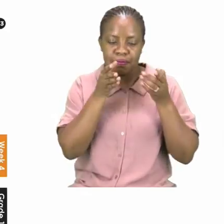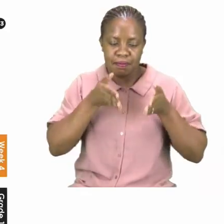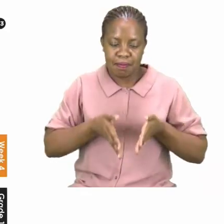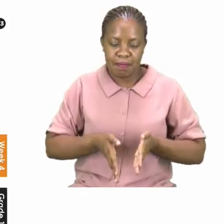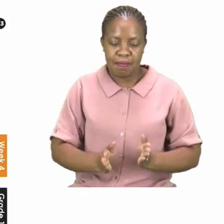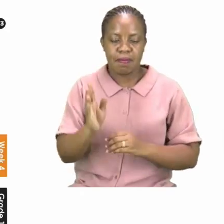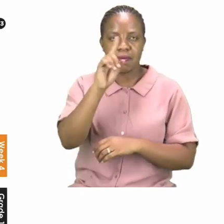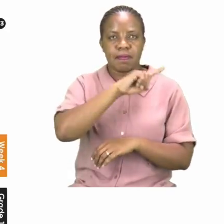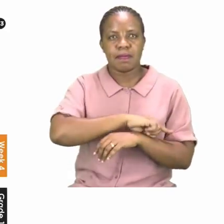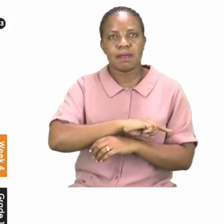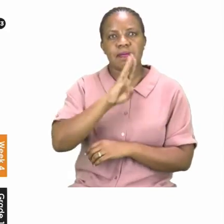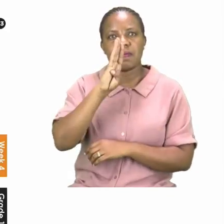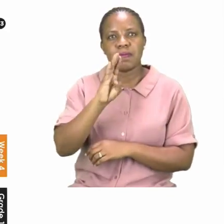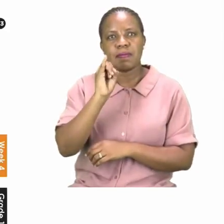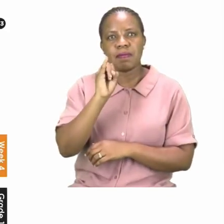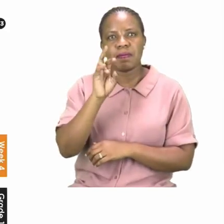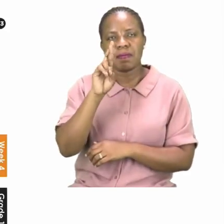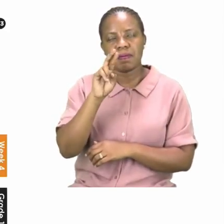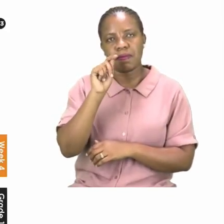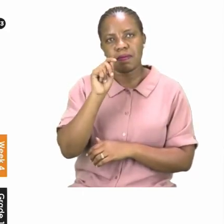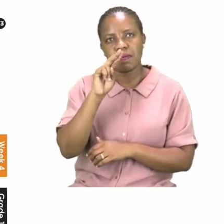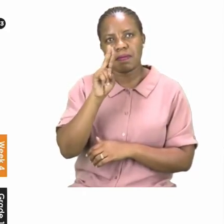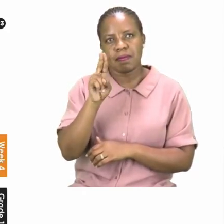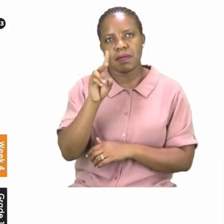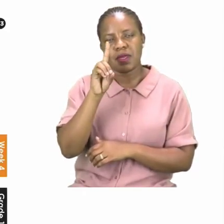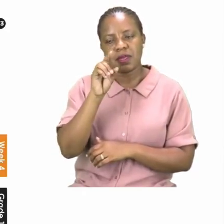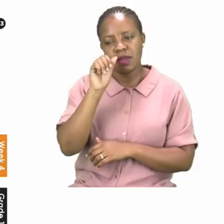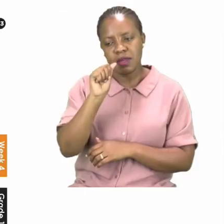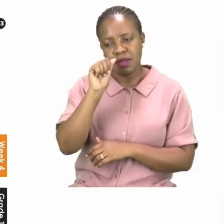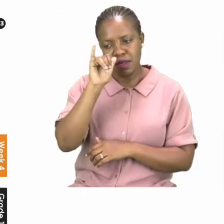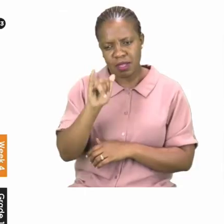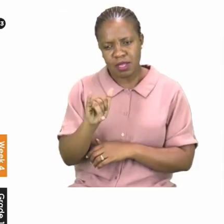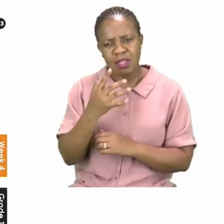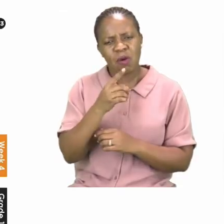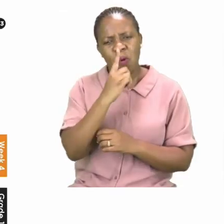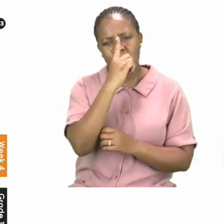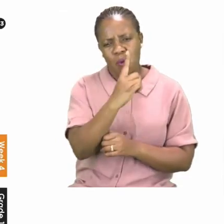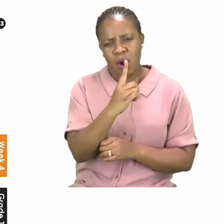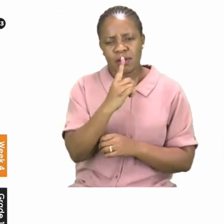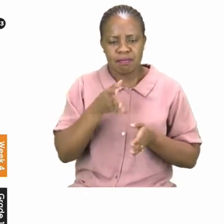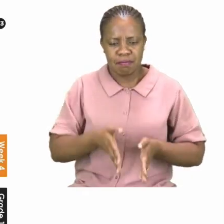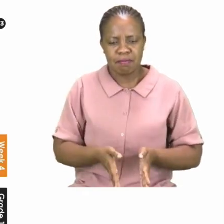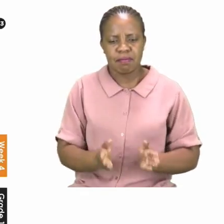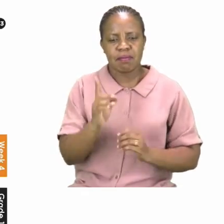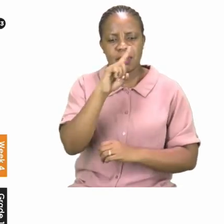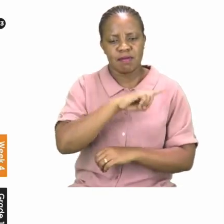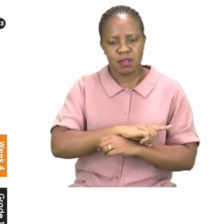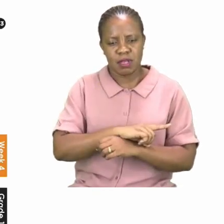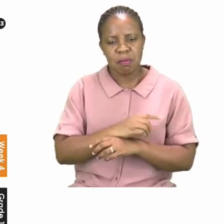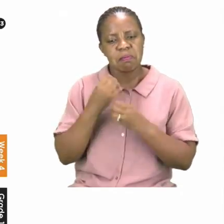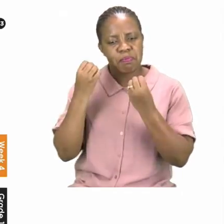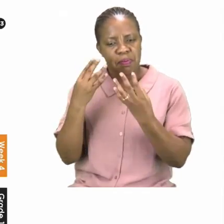birthday. Now, if we want to change this word from a one word, which means